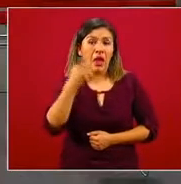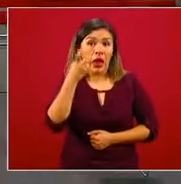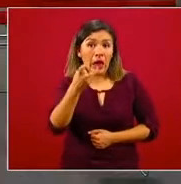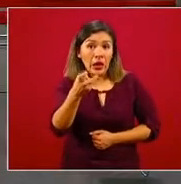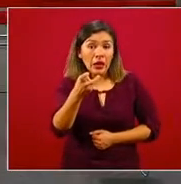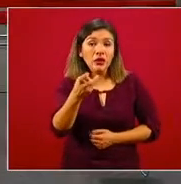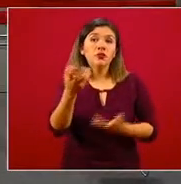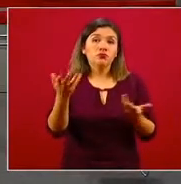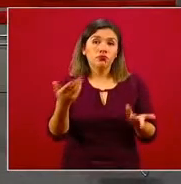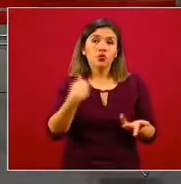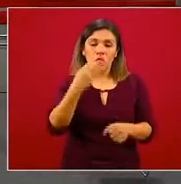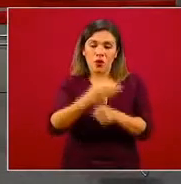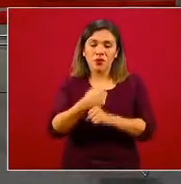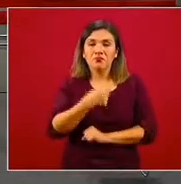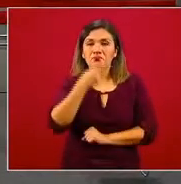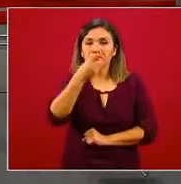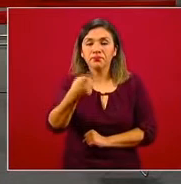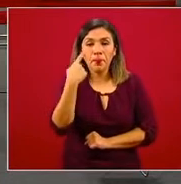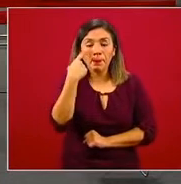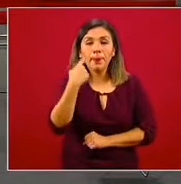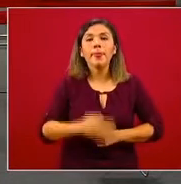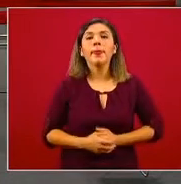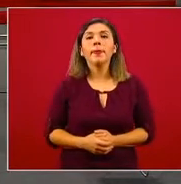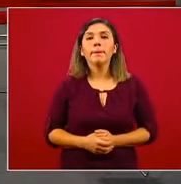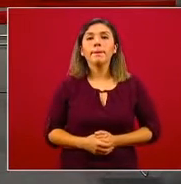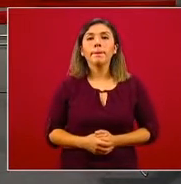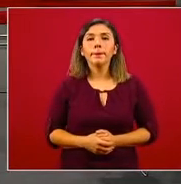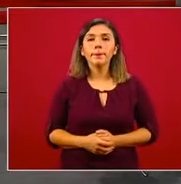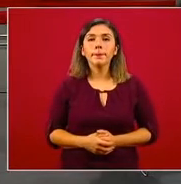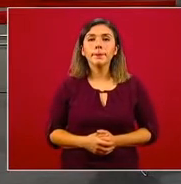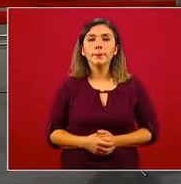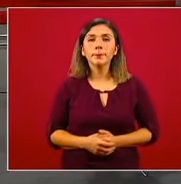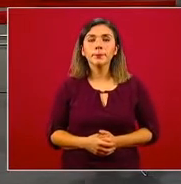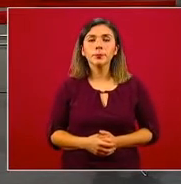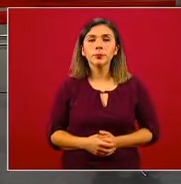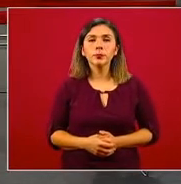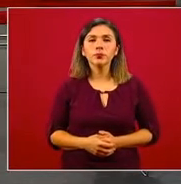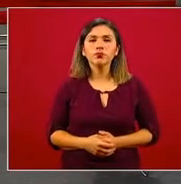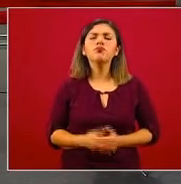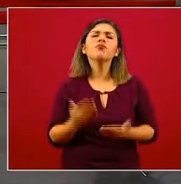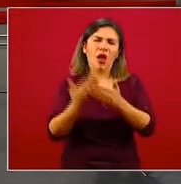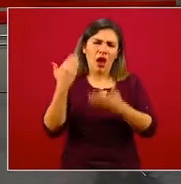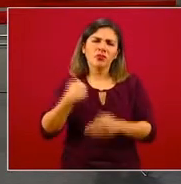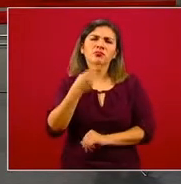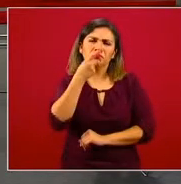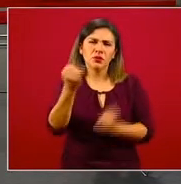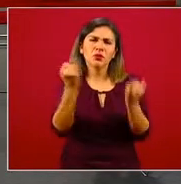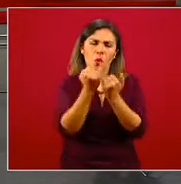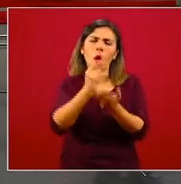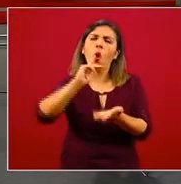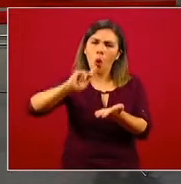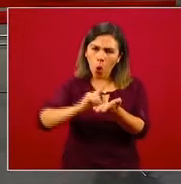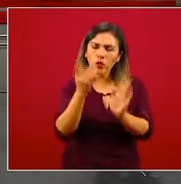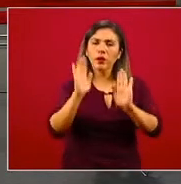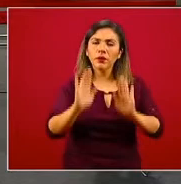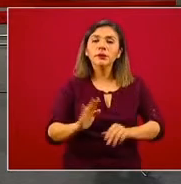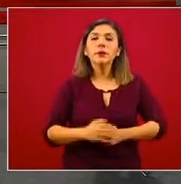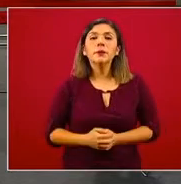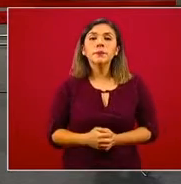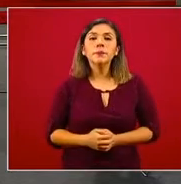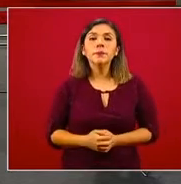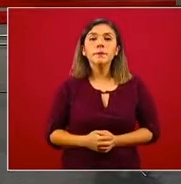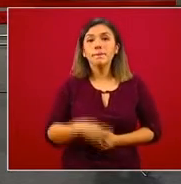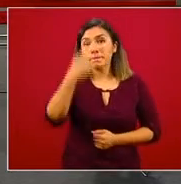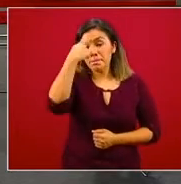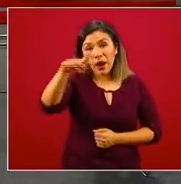pie a comentar lo siguiente. We also have that, and I will tell you the Ya lo hemos following. también dicho, pero quiero retomar. We've said this Y esto es before, but